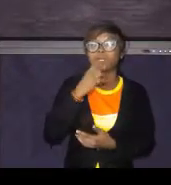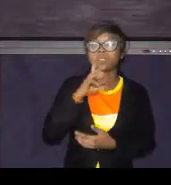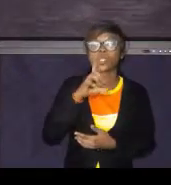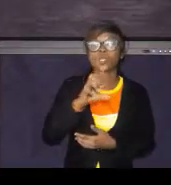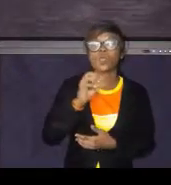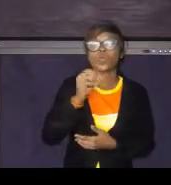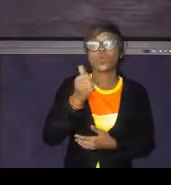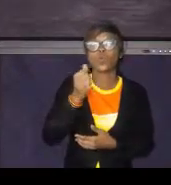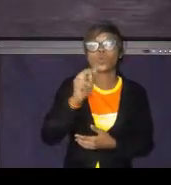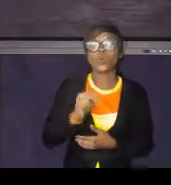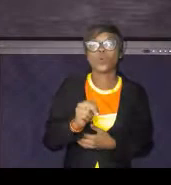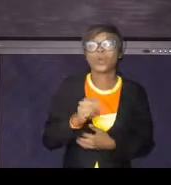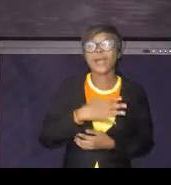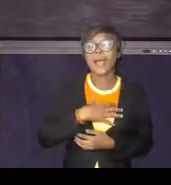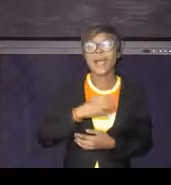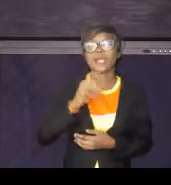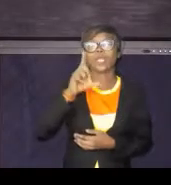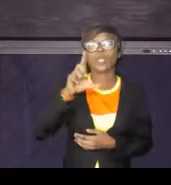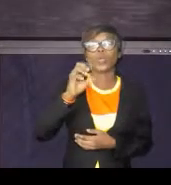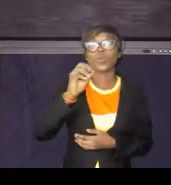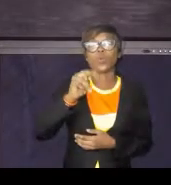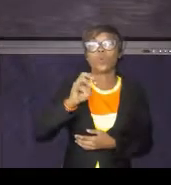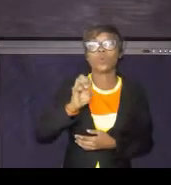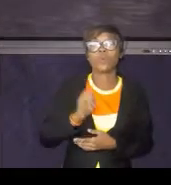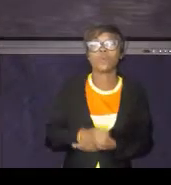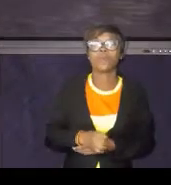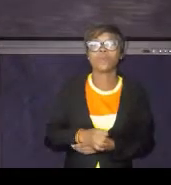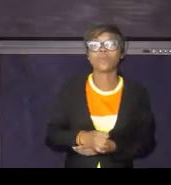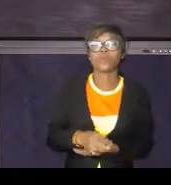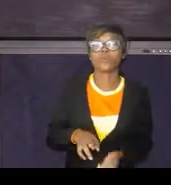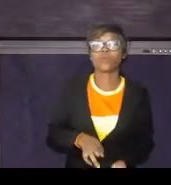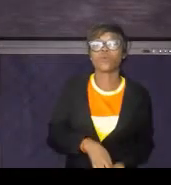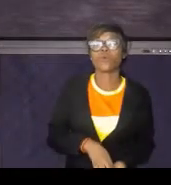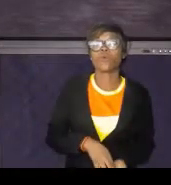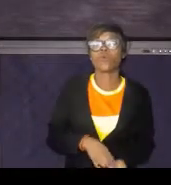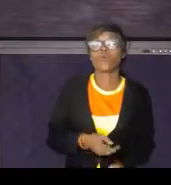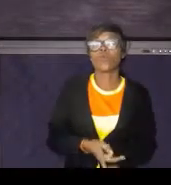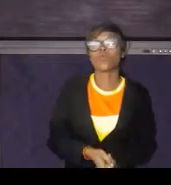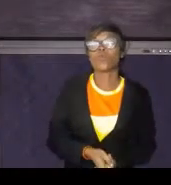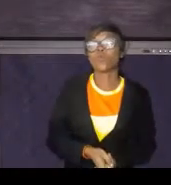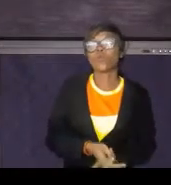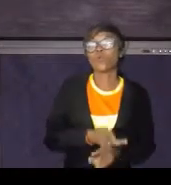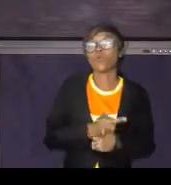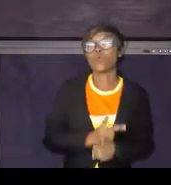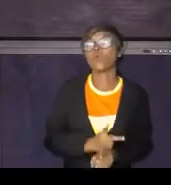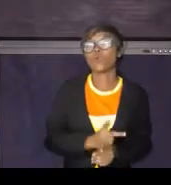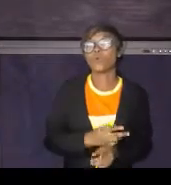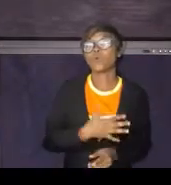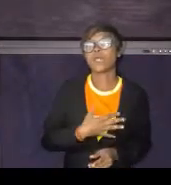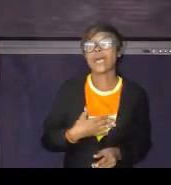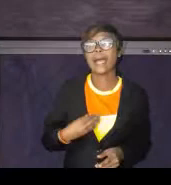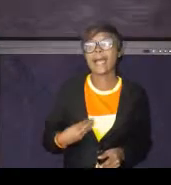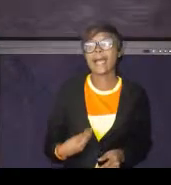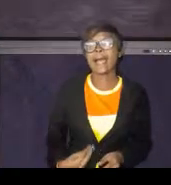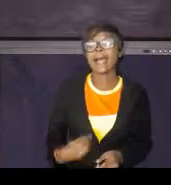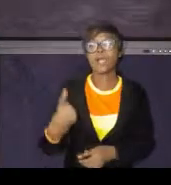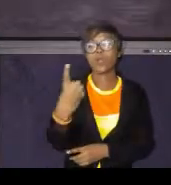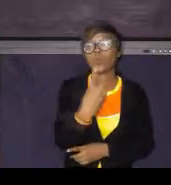Another one is loan and loan. Loan and loan. L-O-A-N